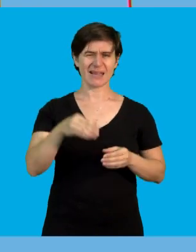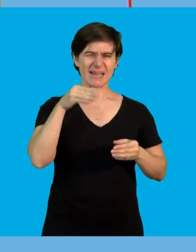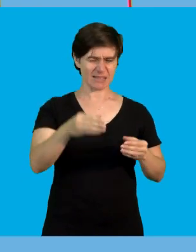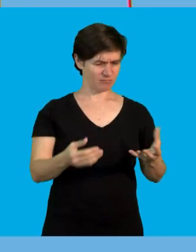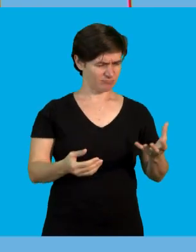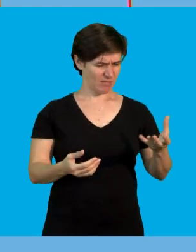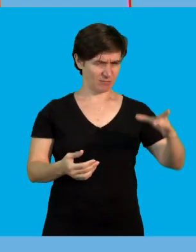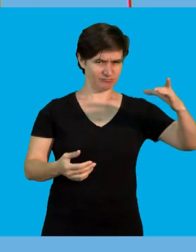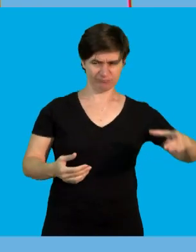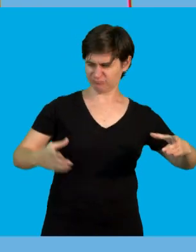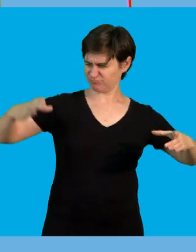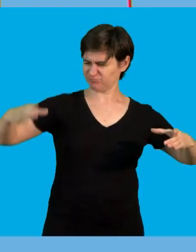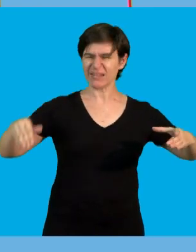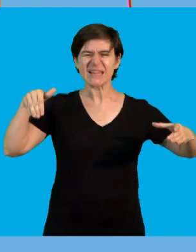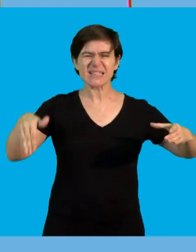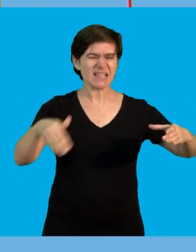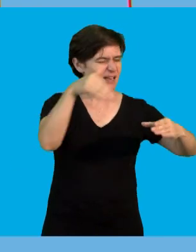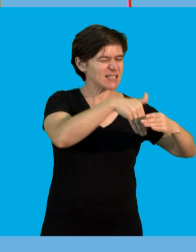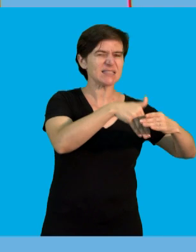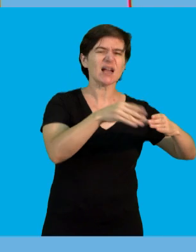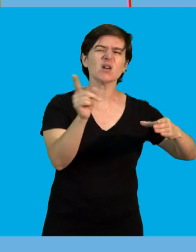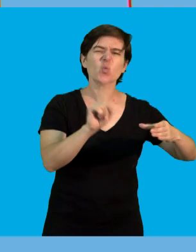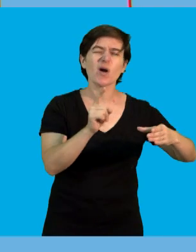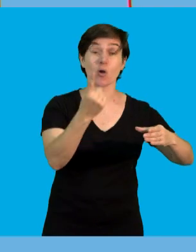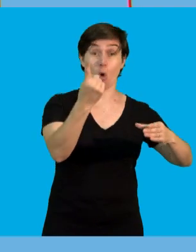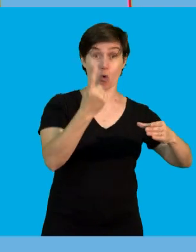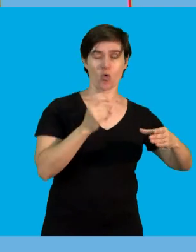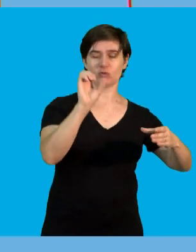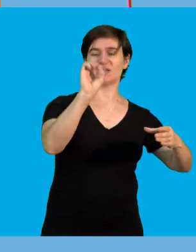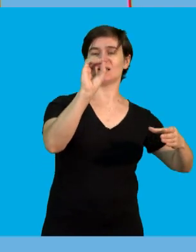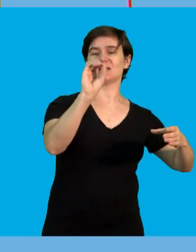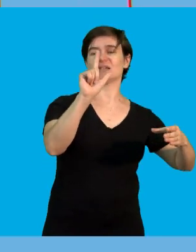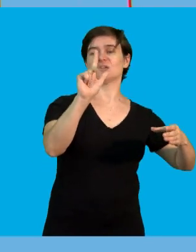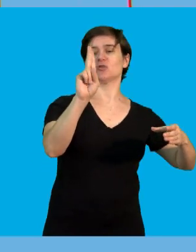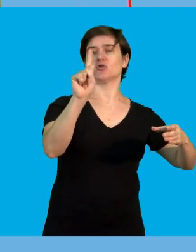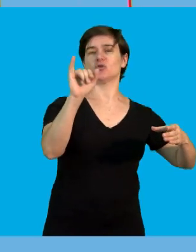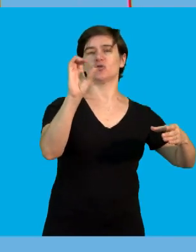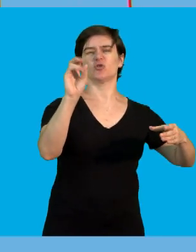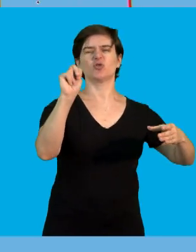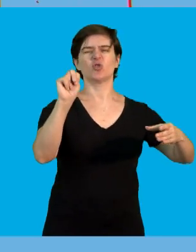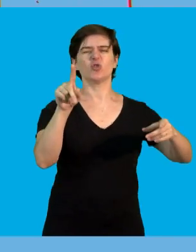And then in these two beakers, I have a solution.